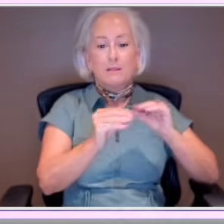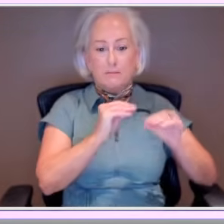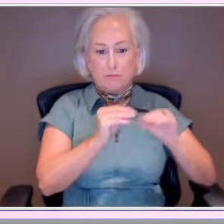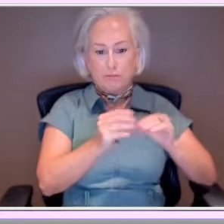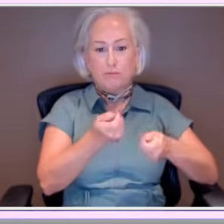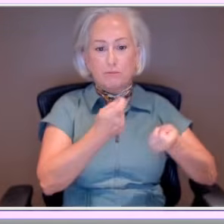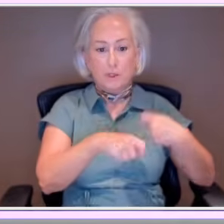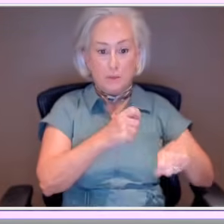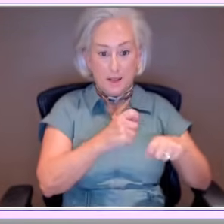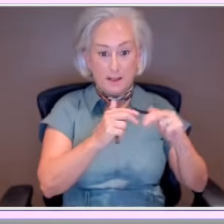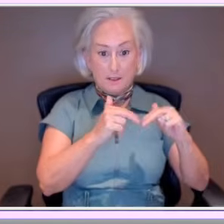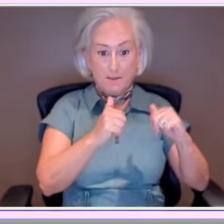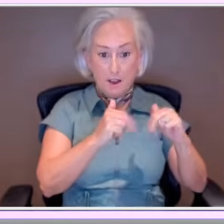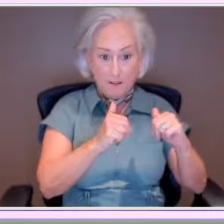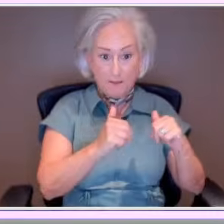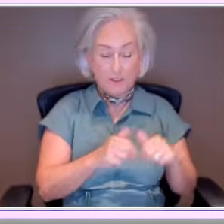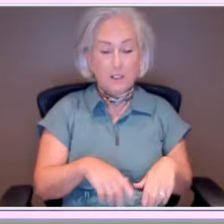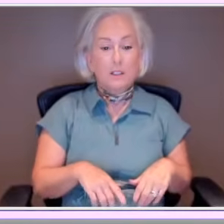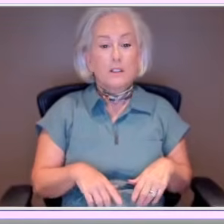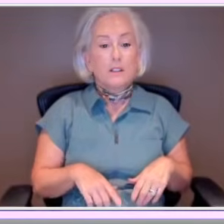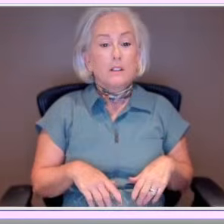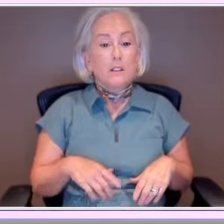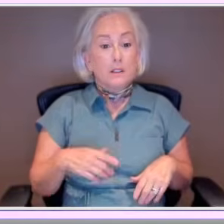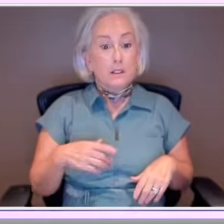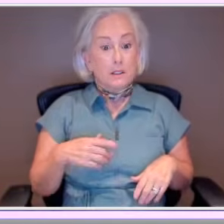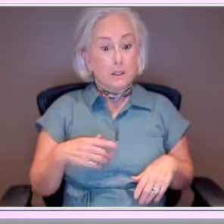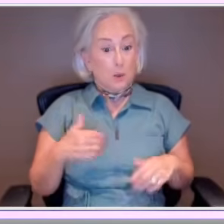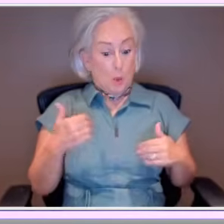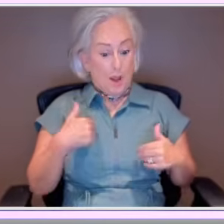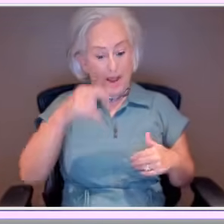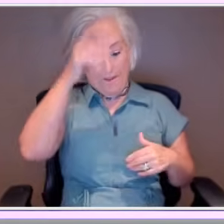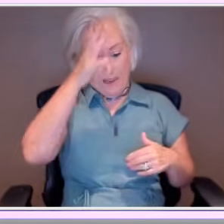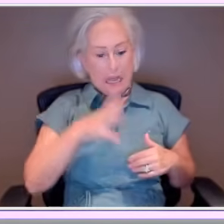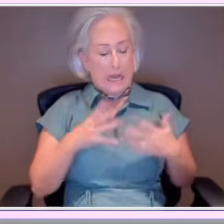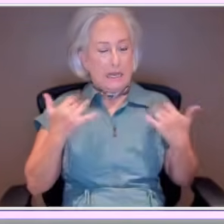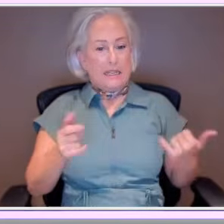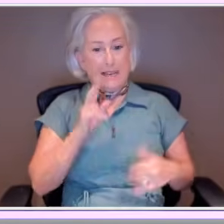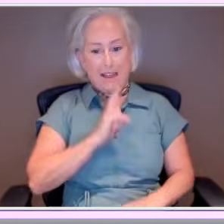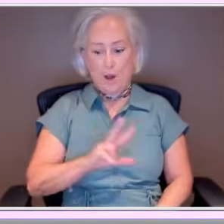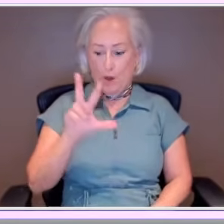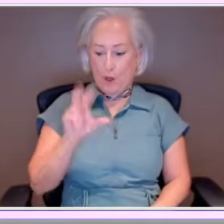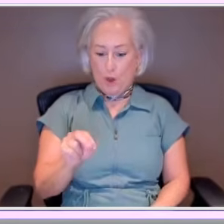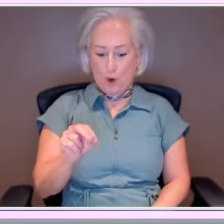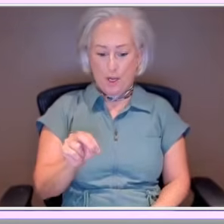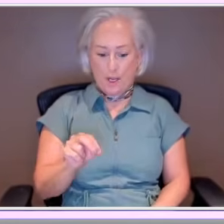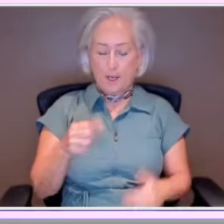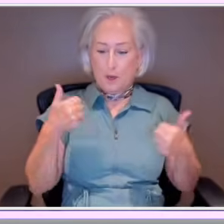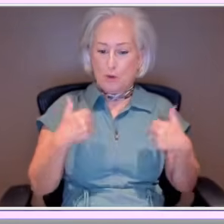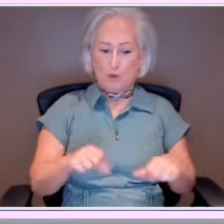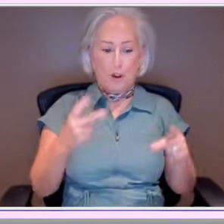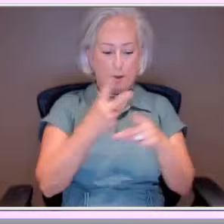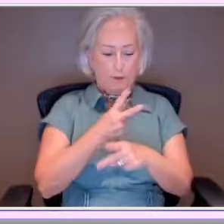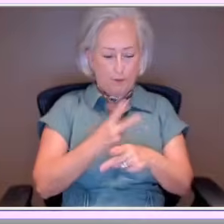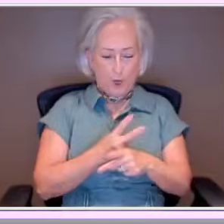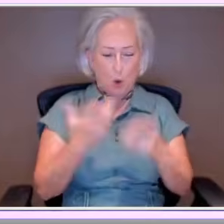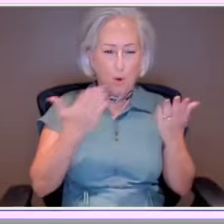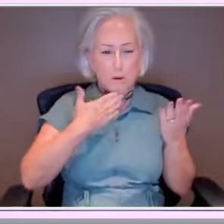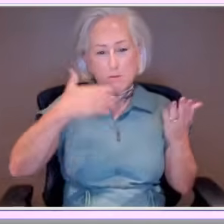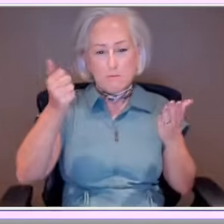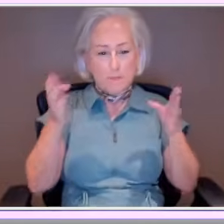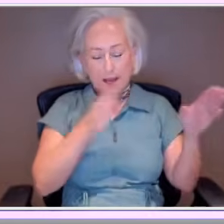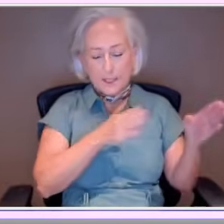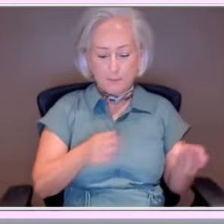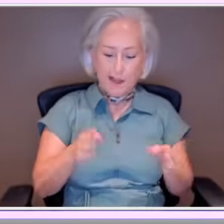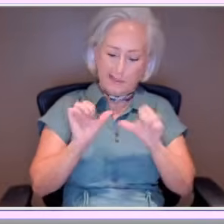finite lifespan, and we've got a guy who just turned 30, and we're trying to make a plan that's going to get him to the end of a long natural life. And so there may even be more